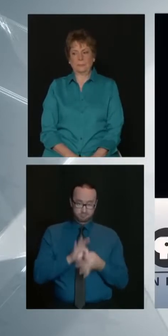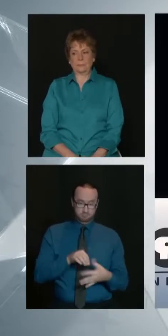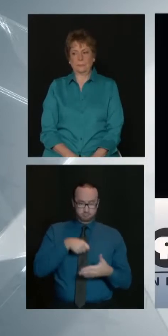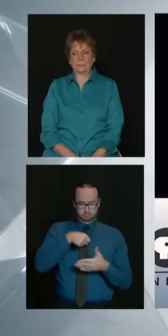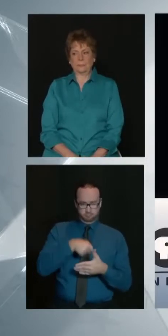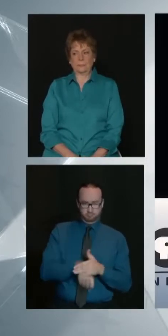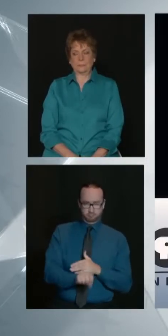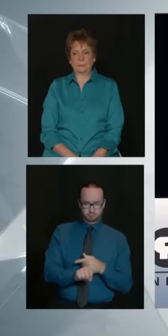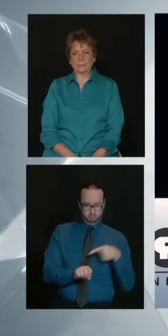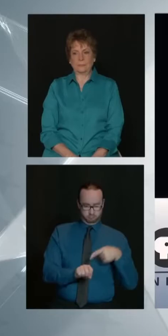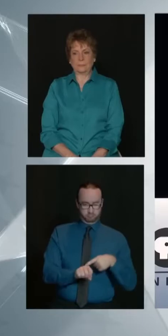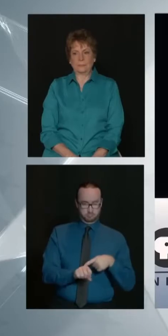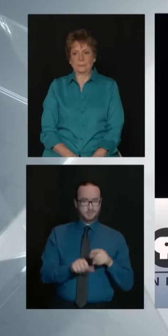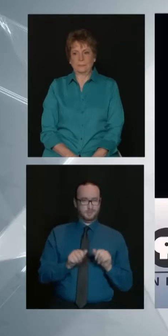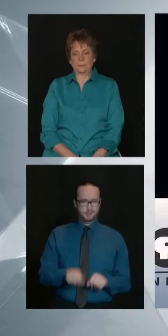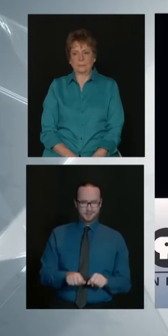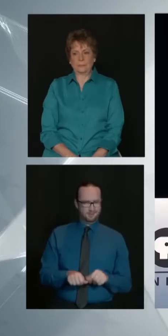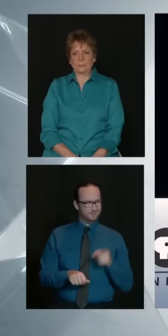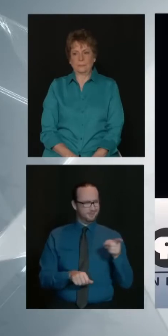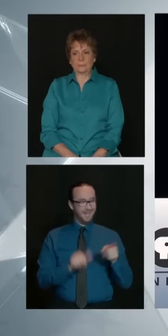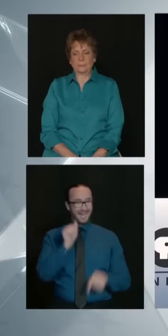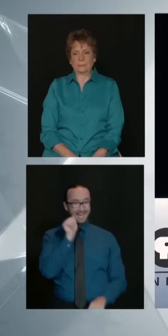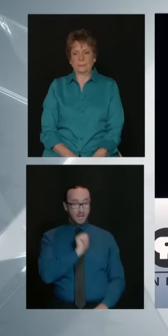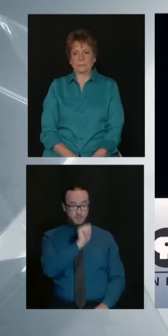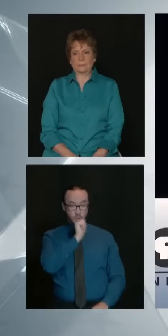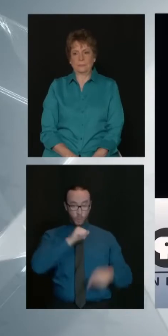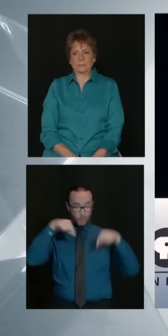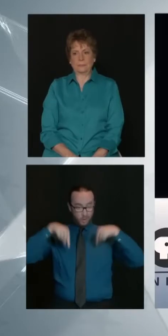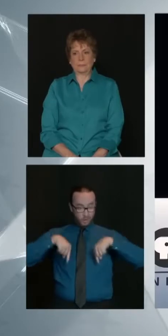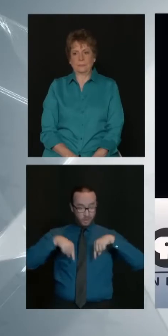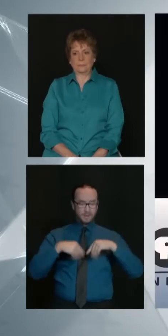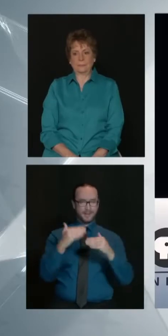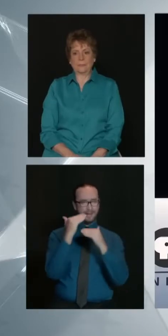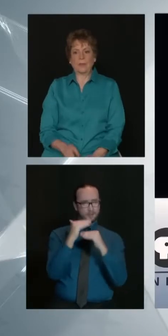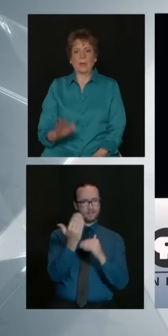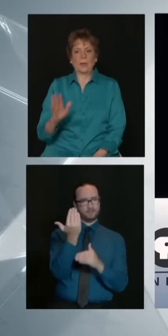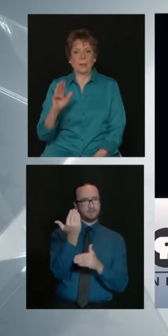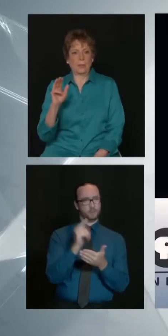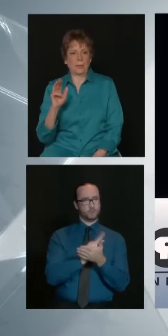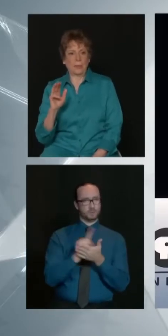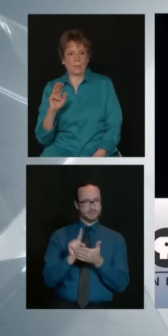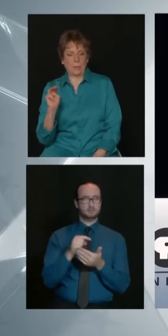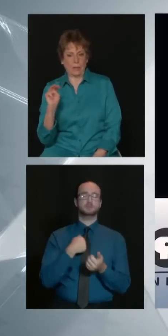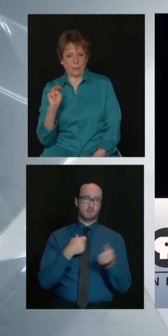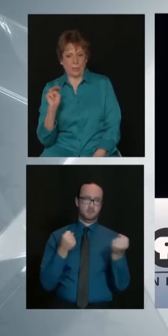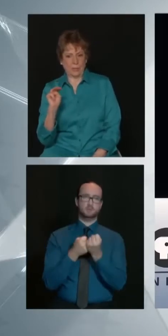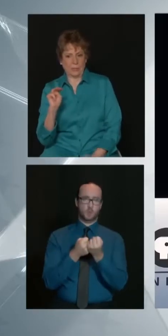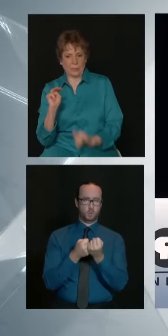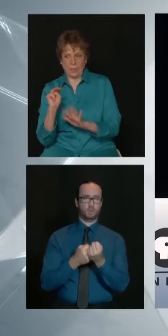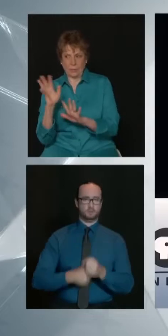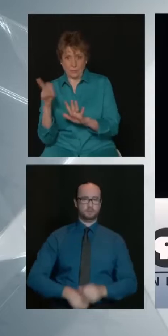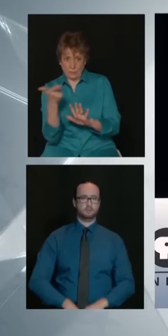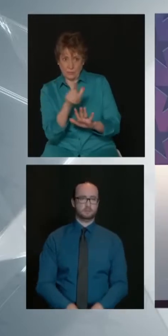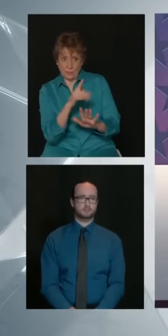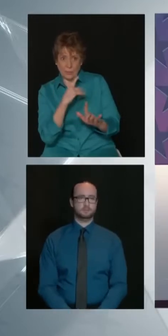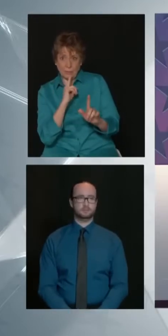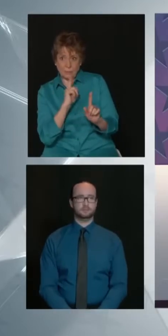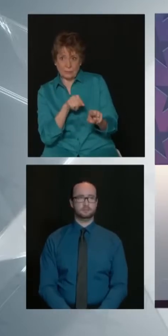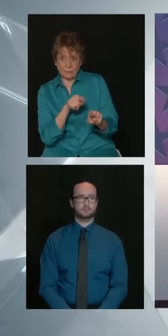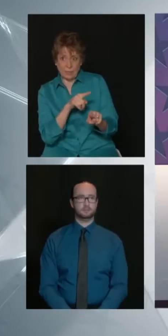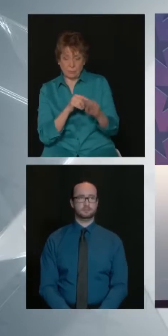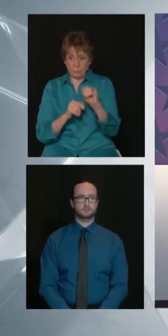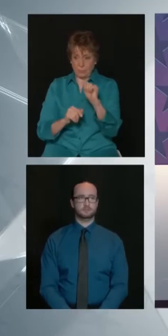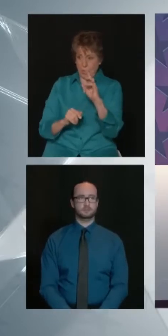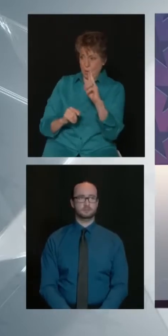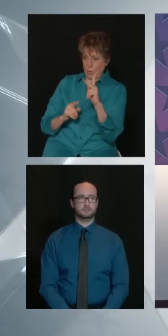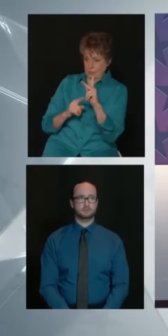is a reasonable place to draw the limit, and I agree. I got to get a response to that, please. Yeah, so, I mean, the protections and restrictions that were